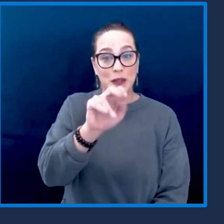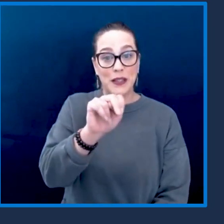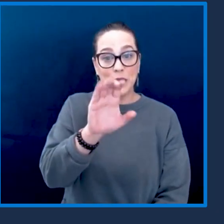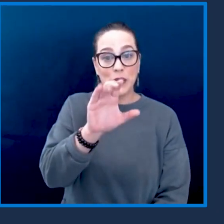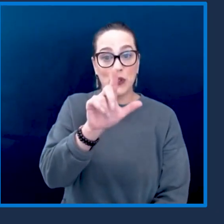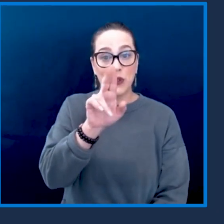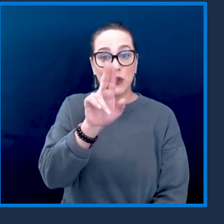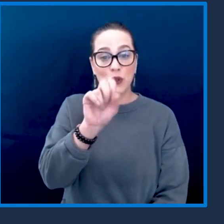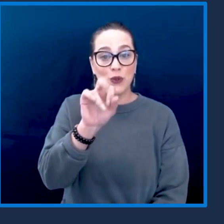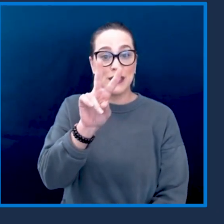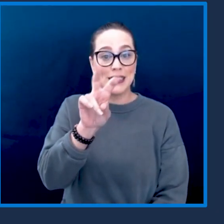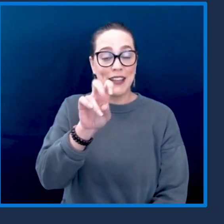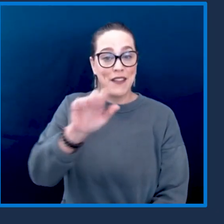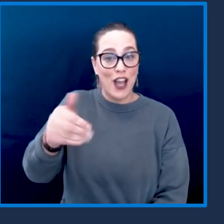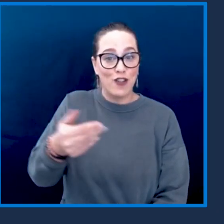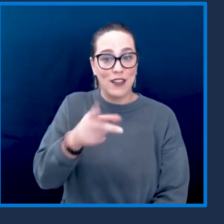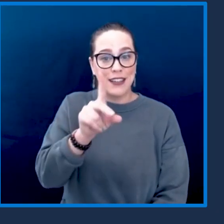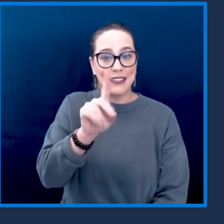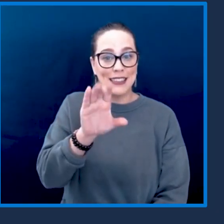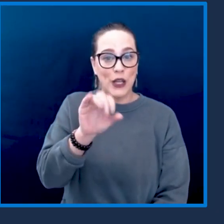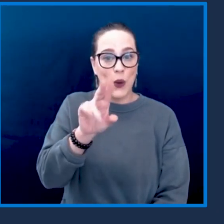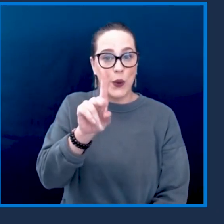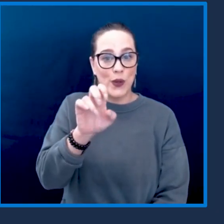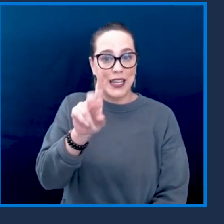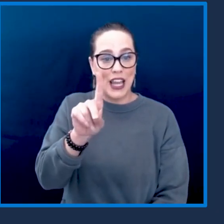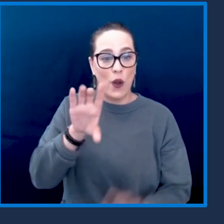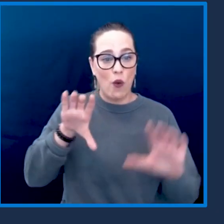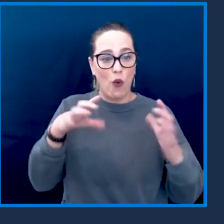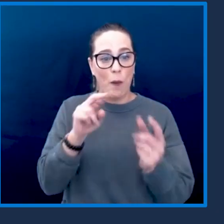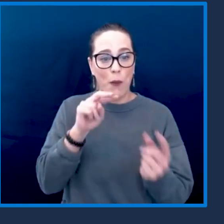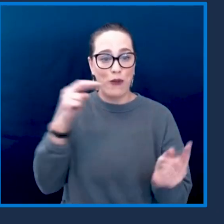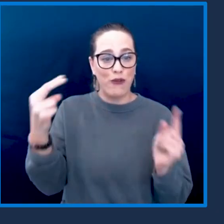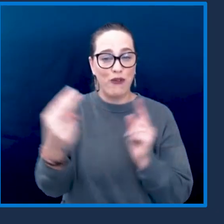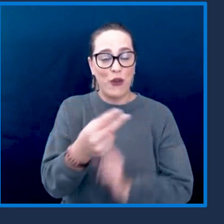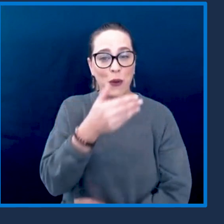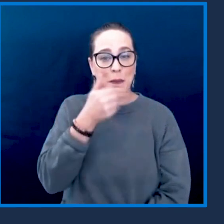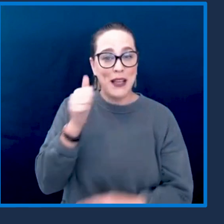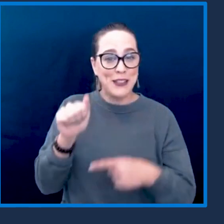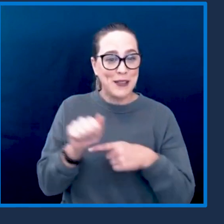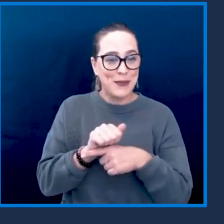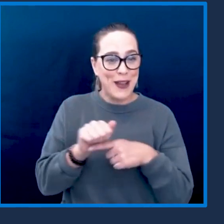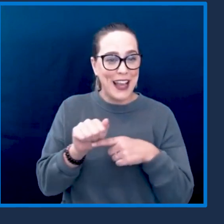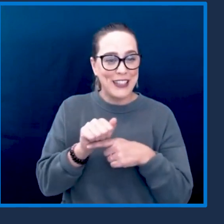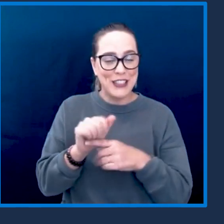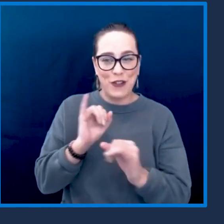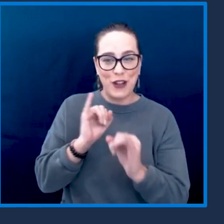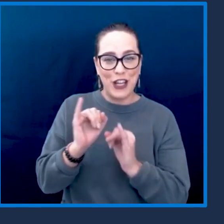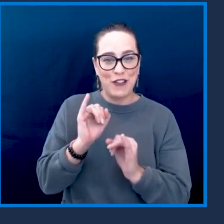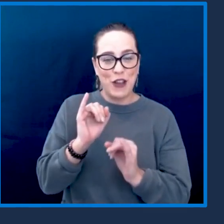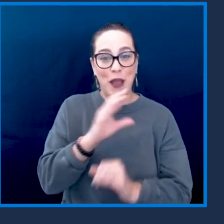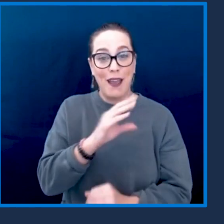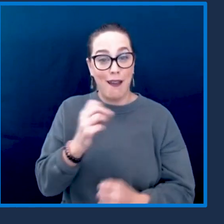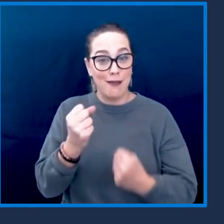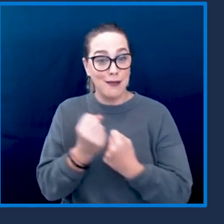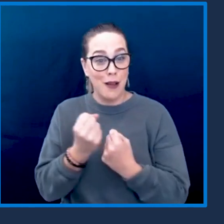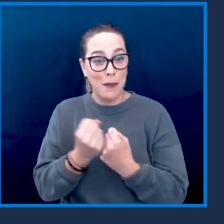Hello, and welcome to Inclusive Hiring Decoded, a global view of best practices for interviewing and supporting people with